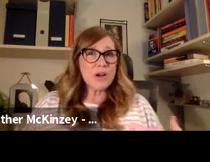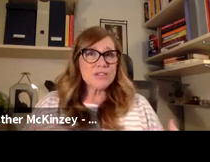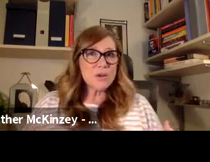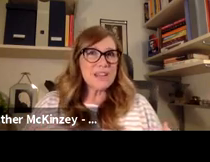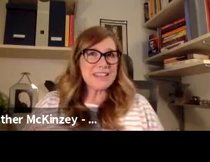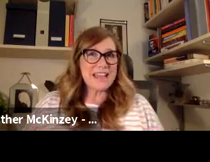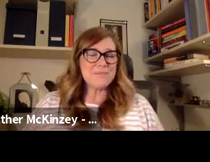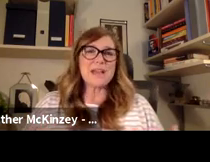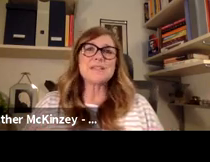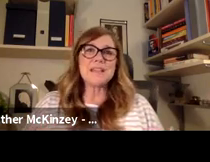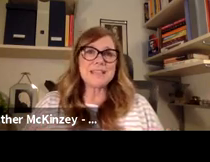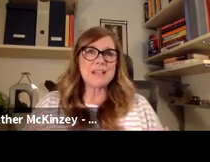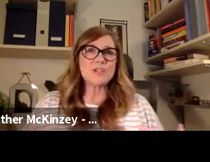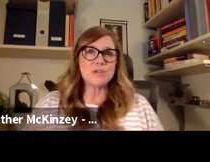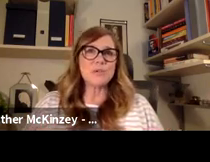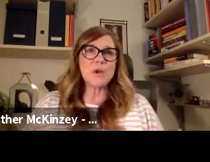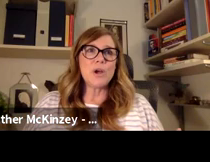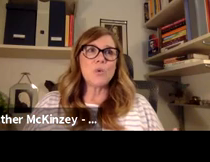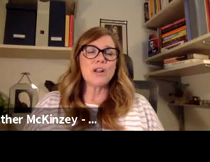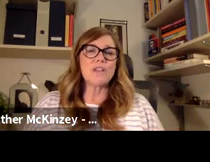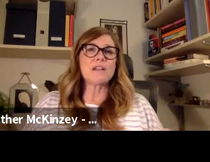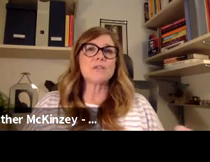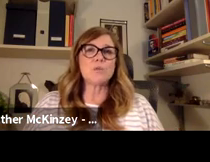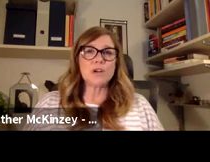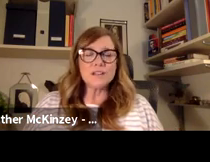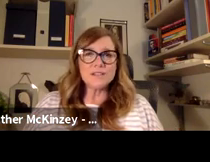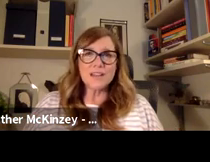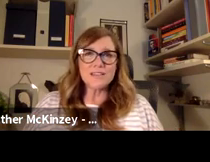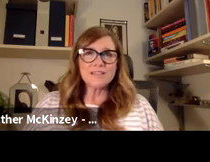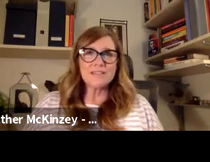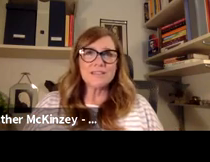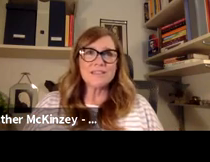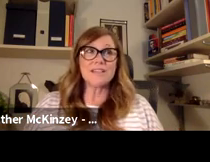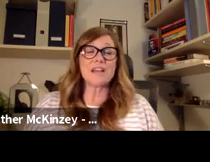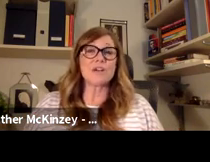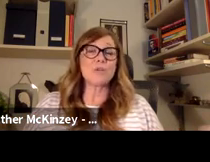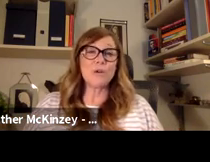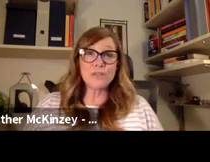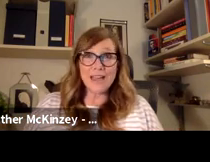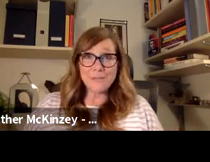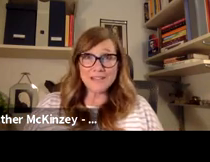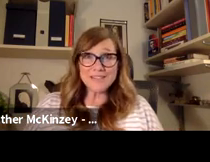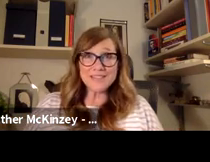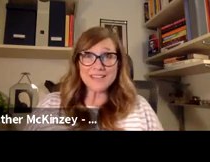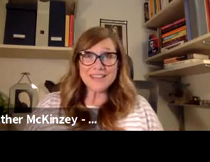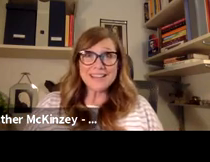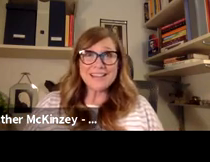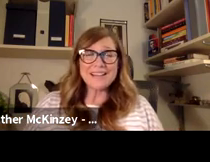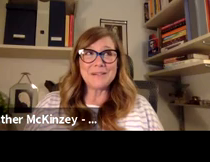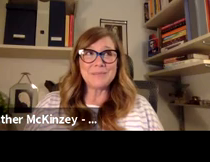it's also in that messy day 2 where a lot of the work is done, a lot of growth